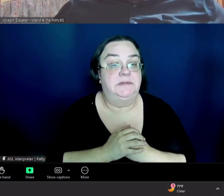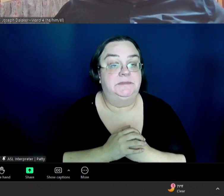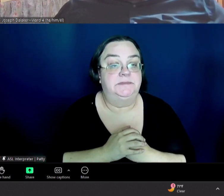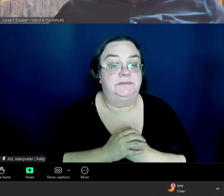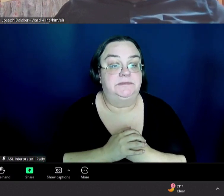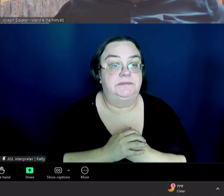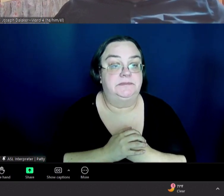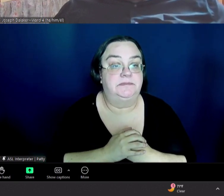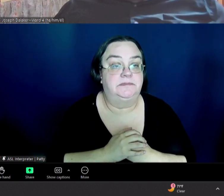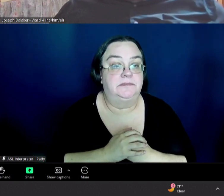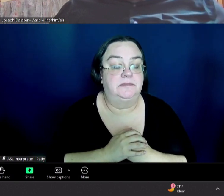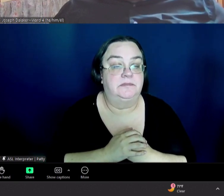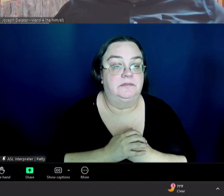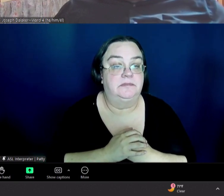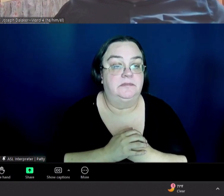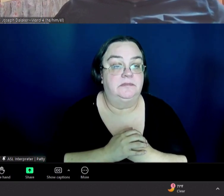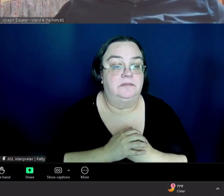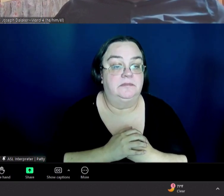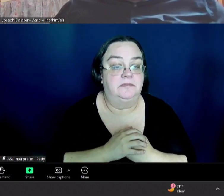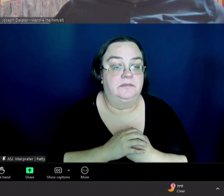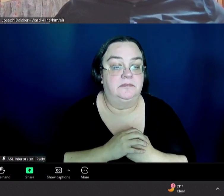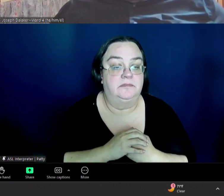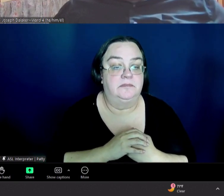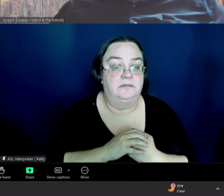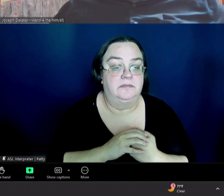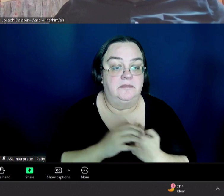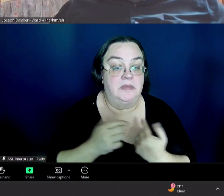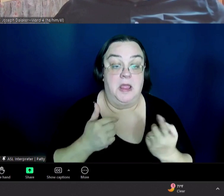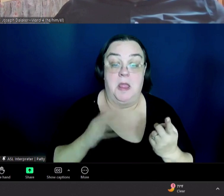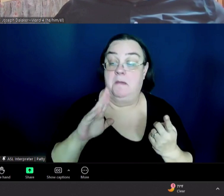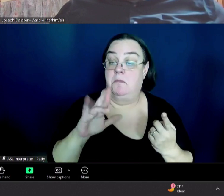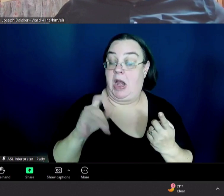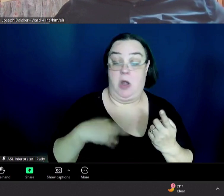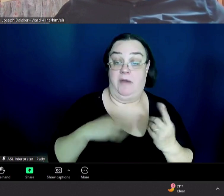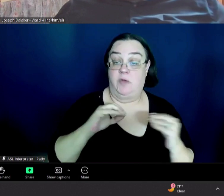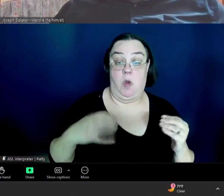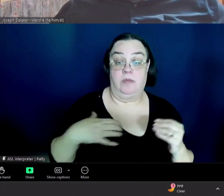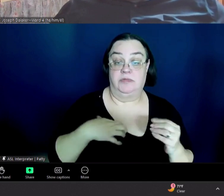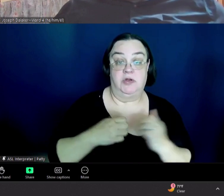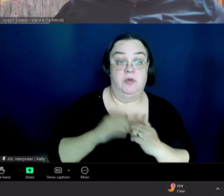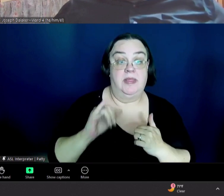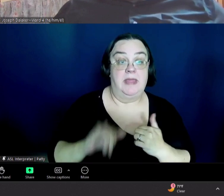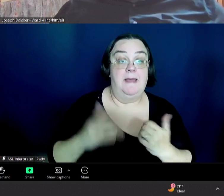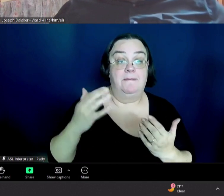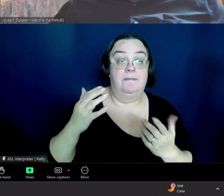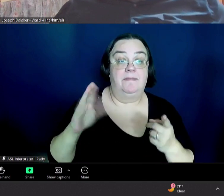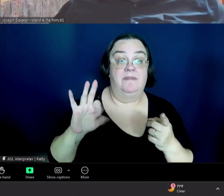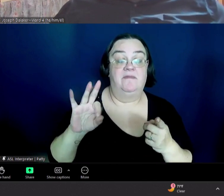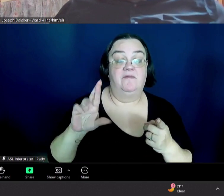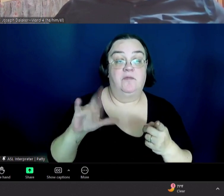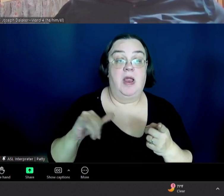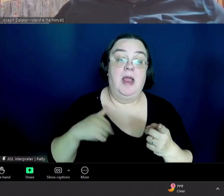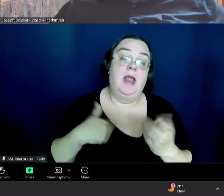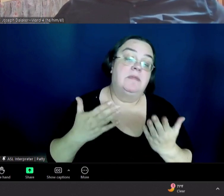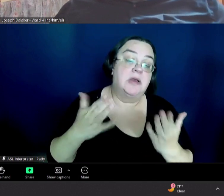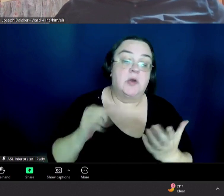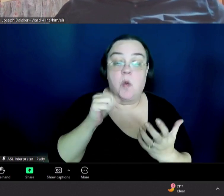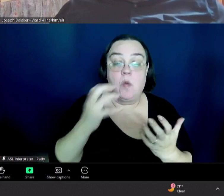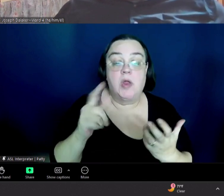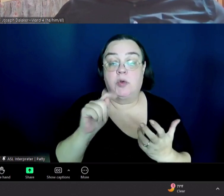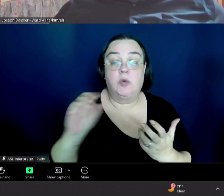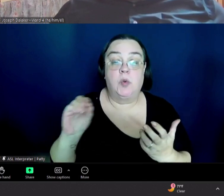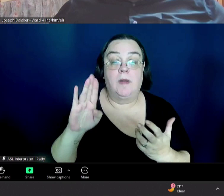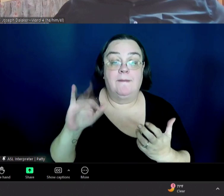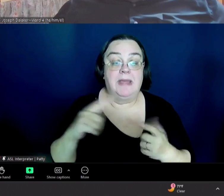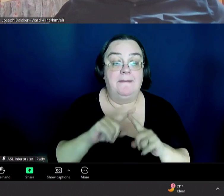I mean, I have no issue with that, but. Councilmember Frost. Might I suggest also having, and not to make it too big, but somebody from the Sons of